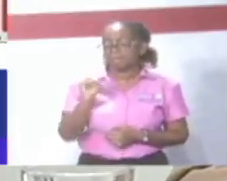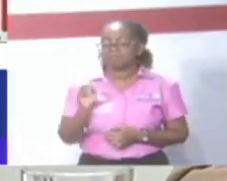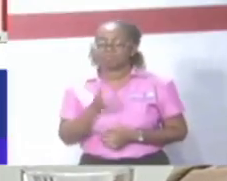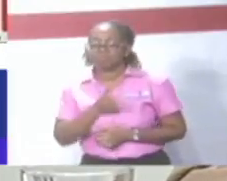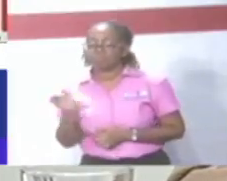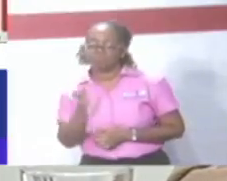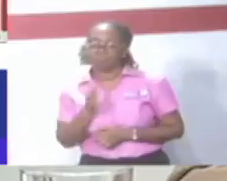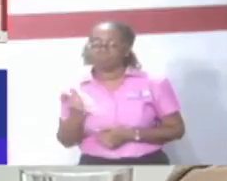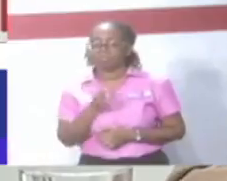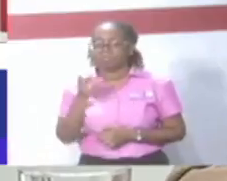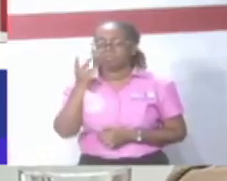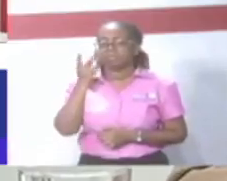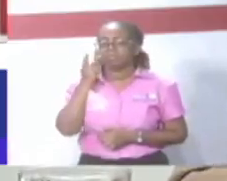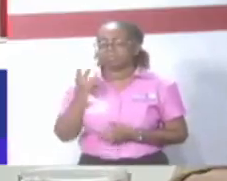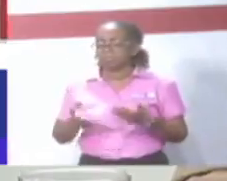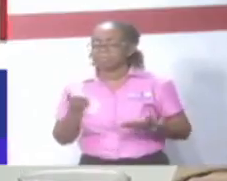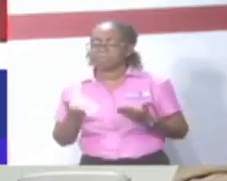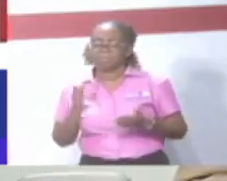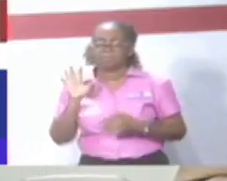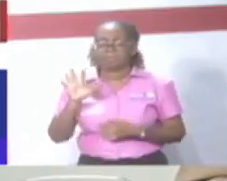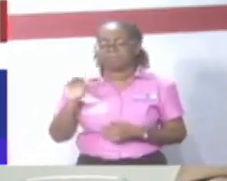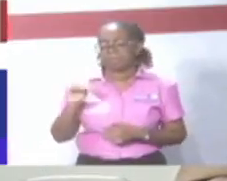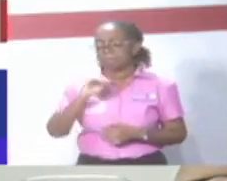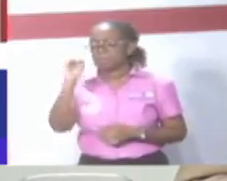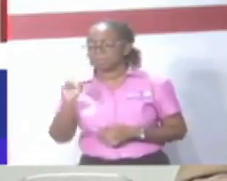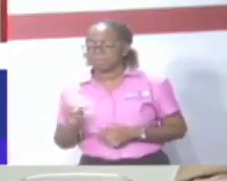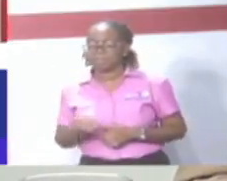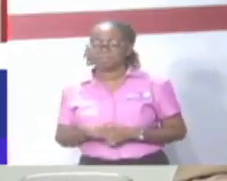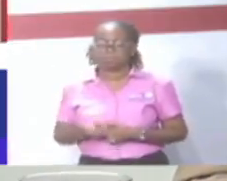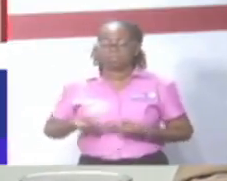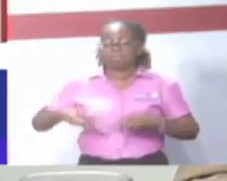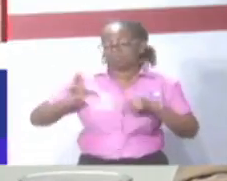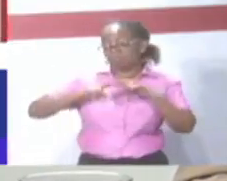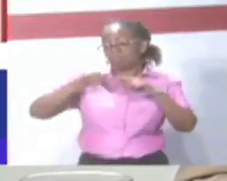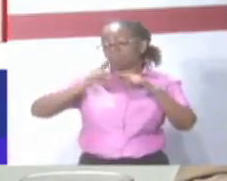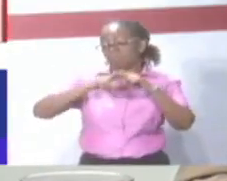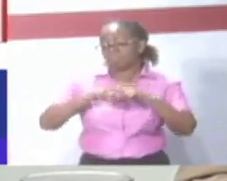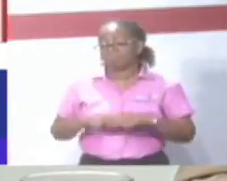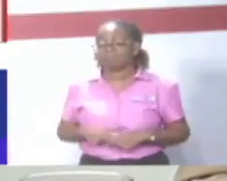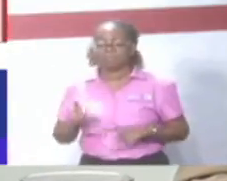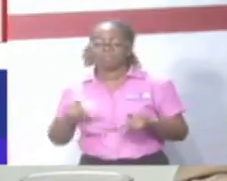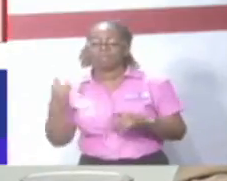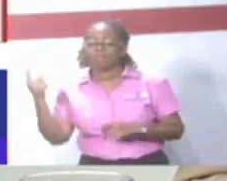saw about a 50% increase in the uptake at the first dose level.